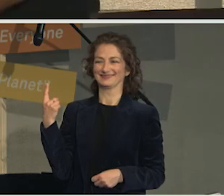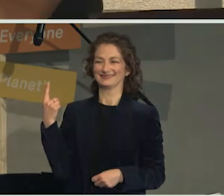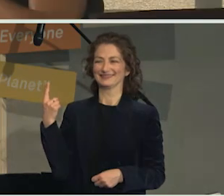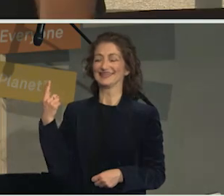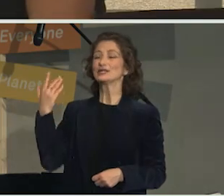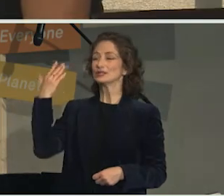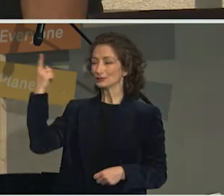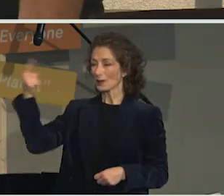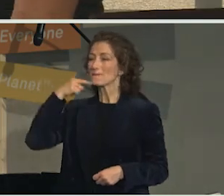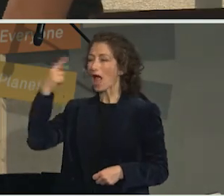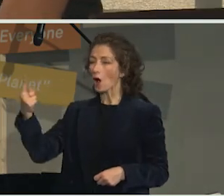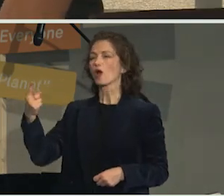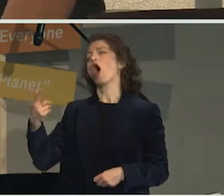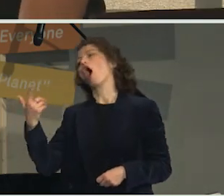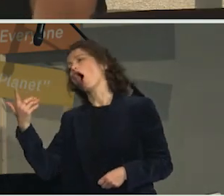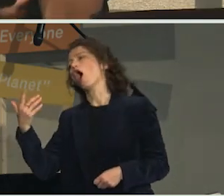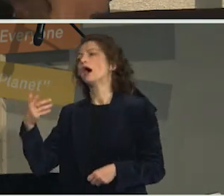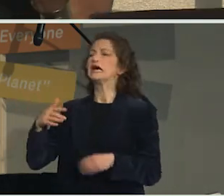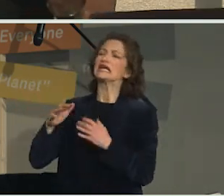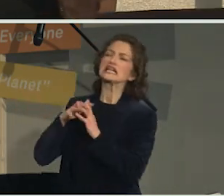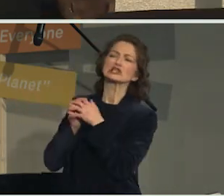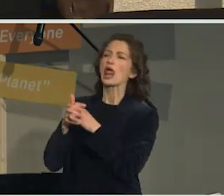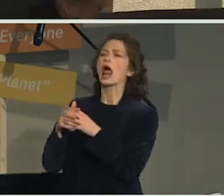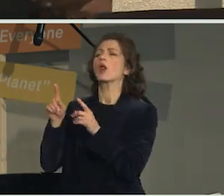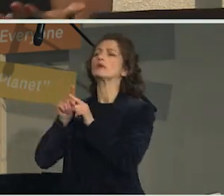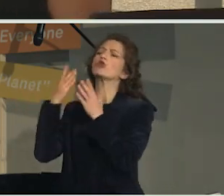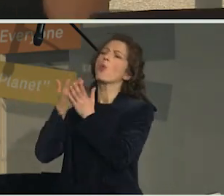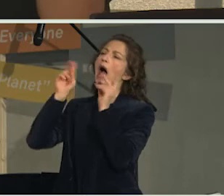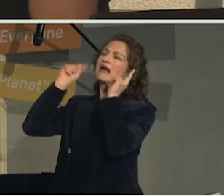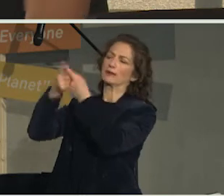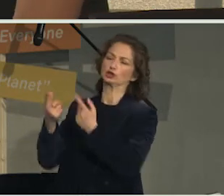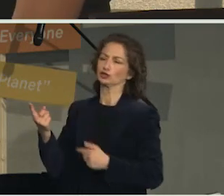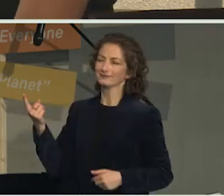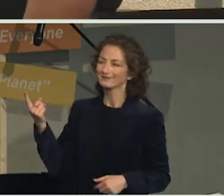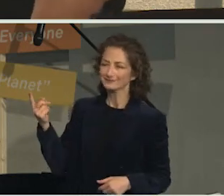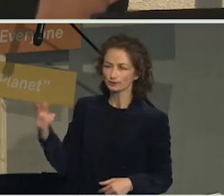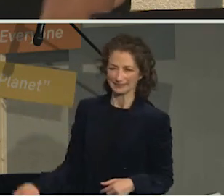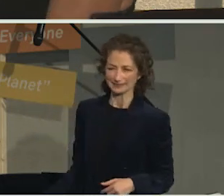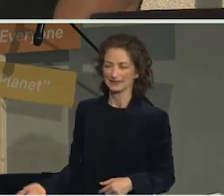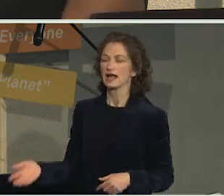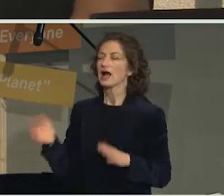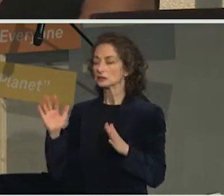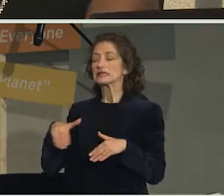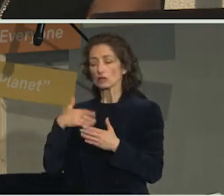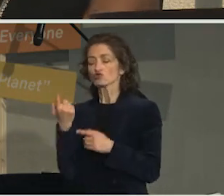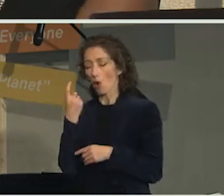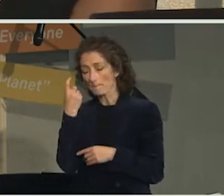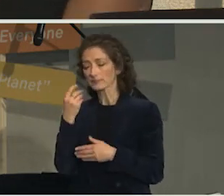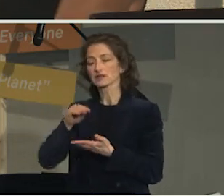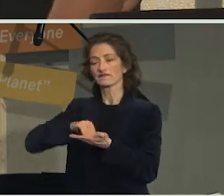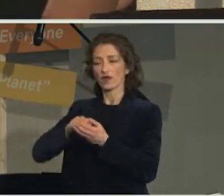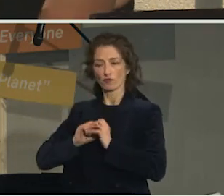there's a lot of intersectional work. One of the publications coming out next year does